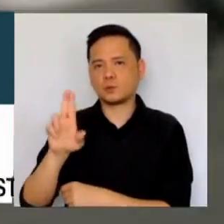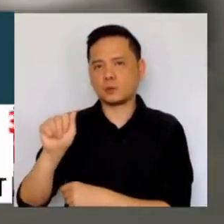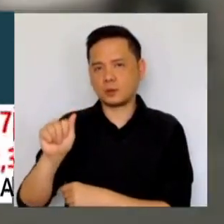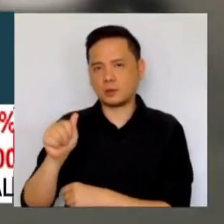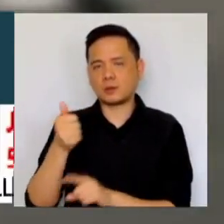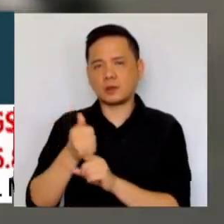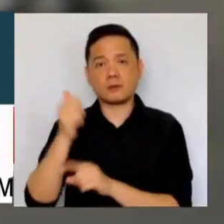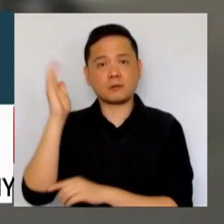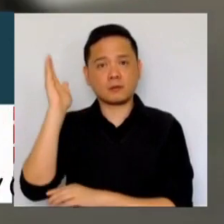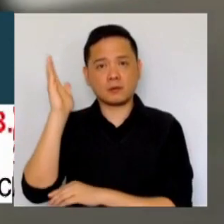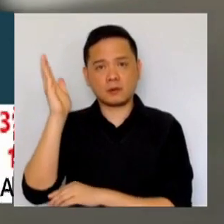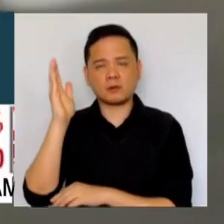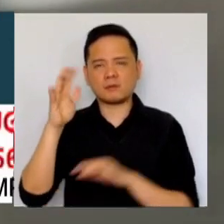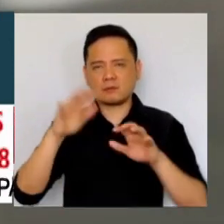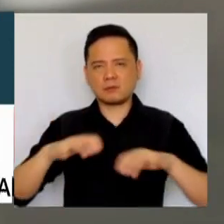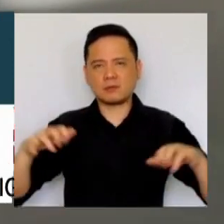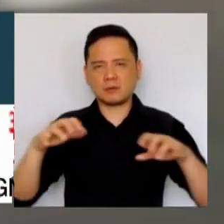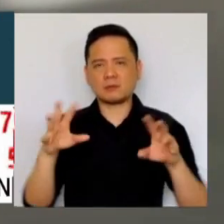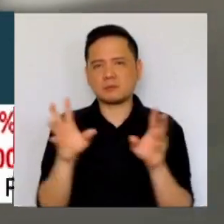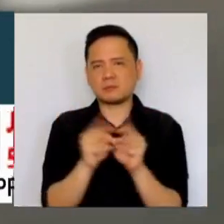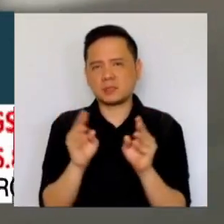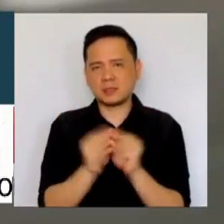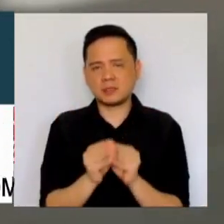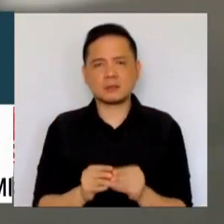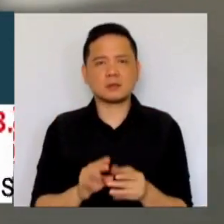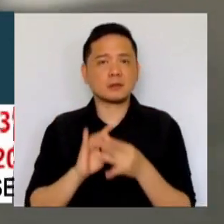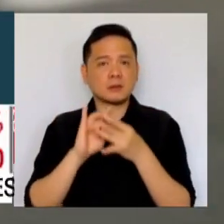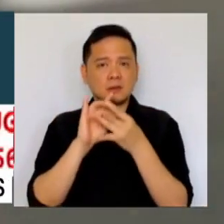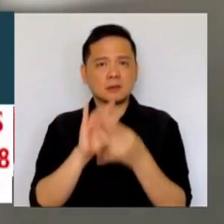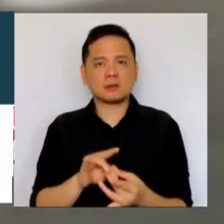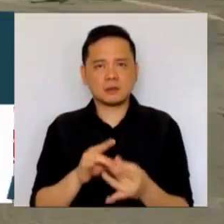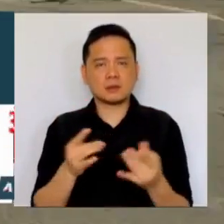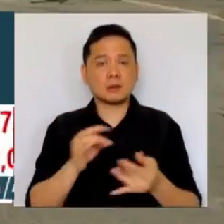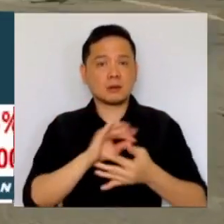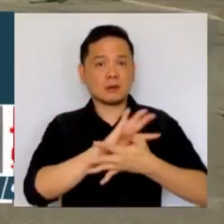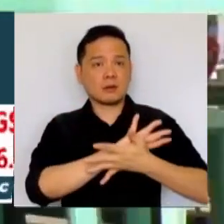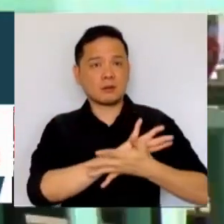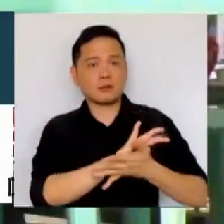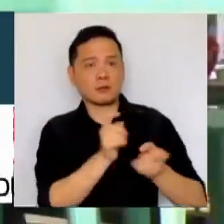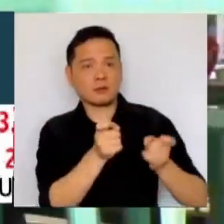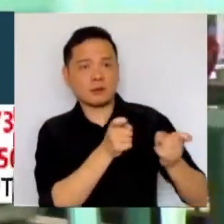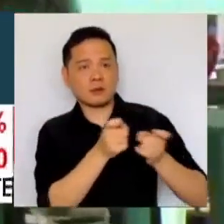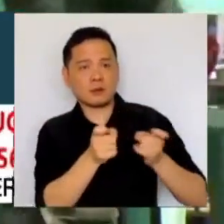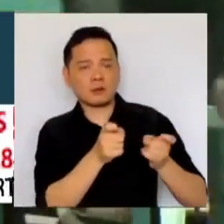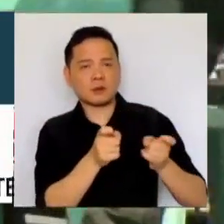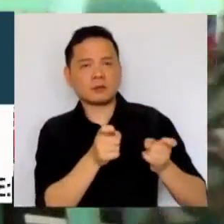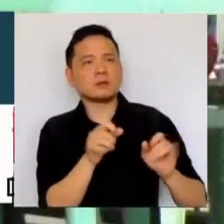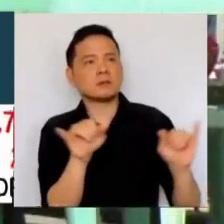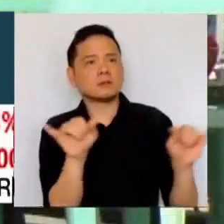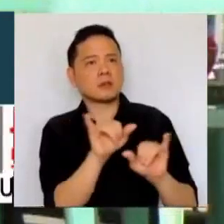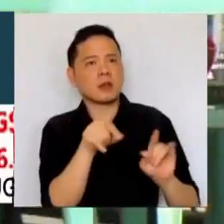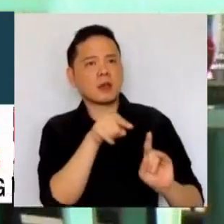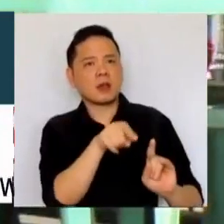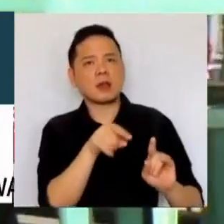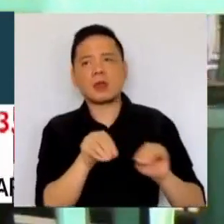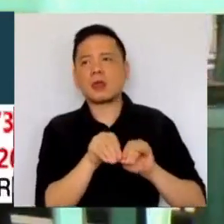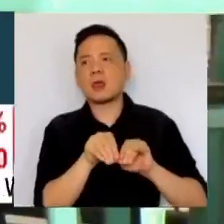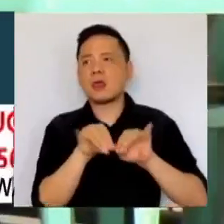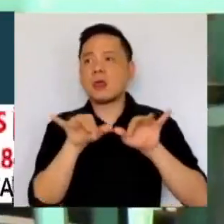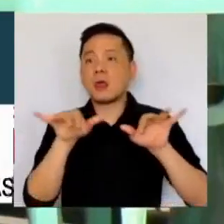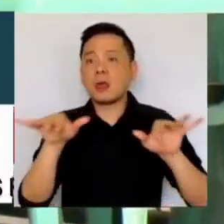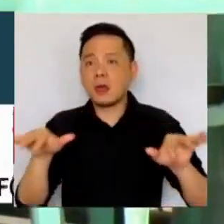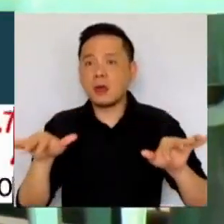Management advocating the treatment of COVID-19 as endemic, which assumes the virus will not go away and